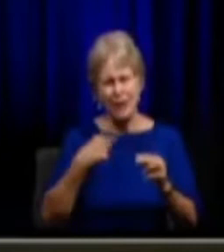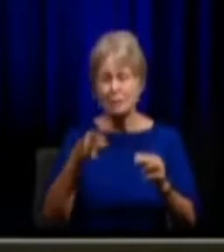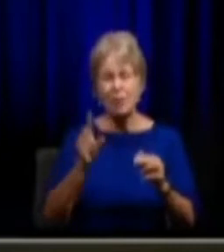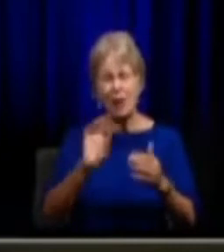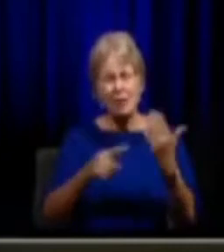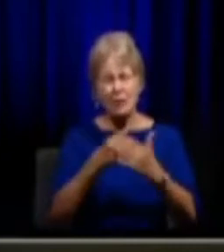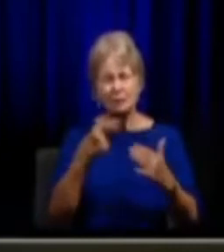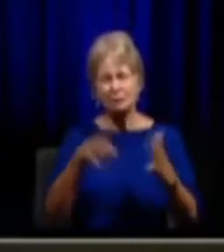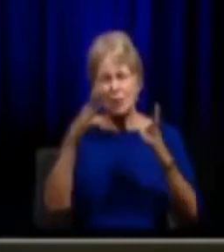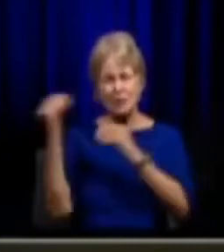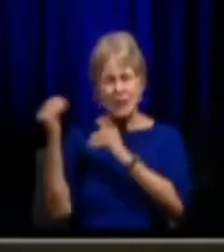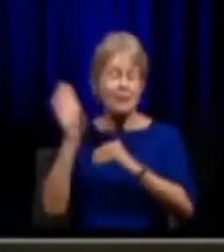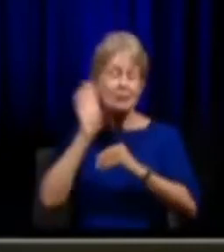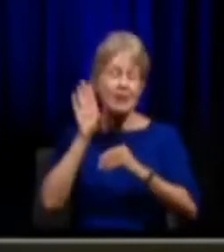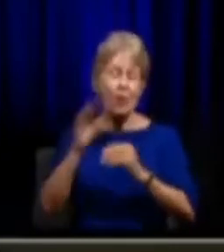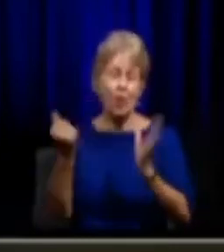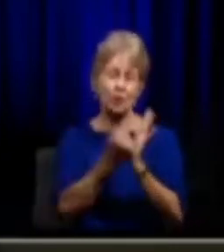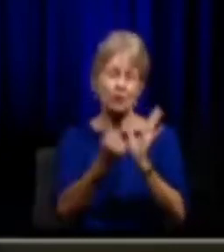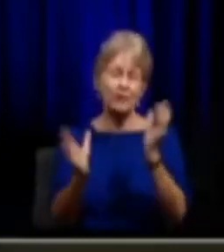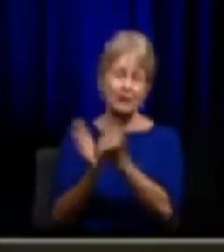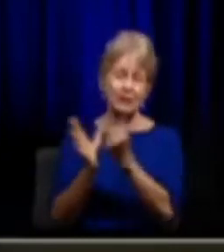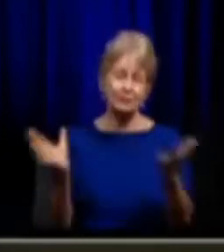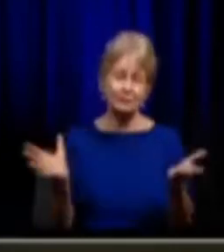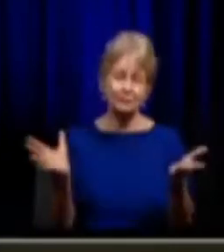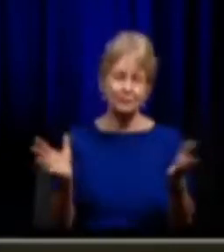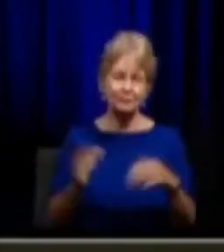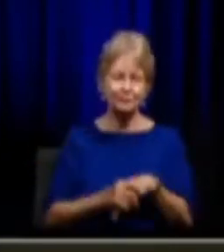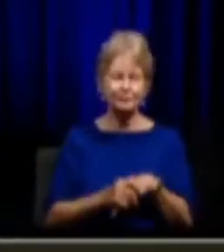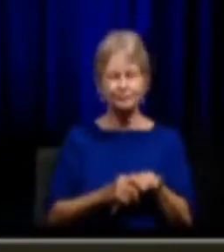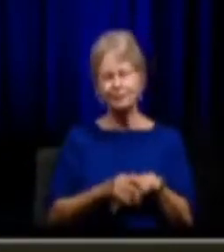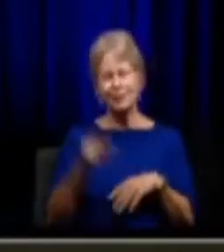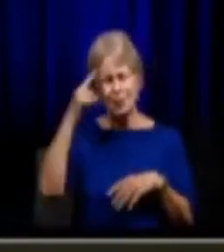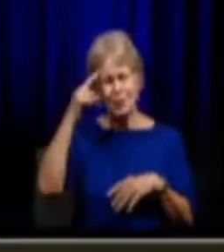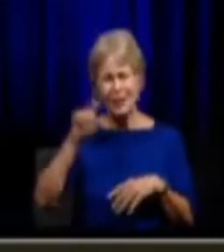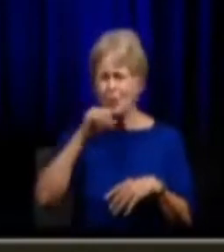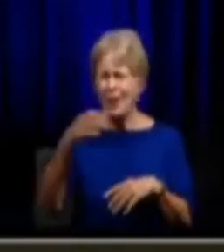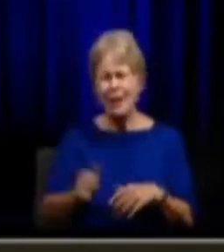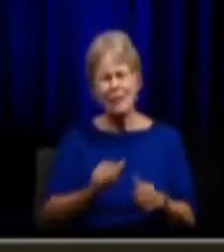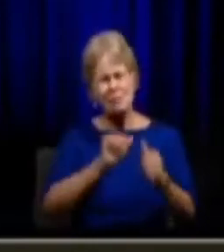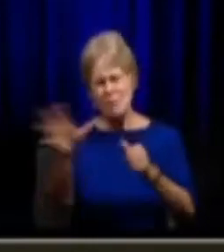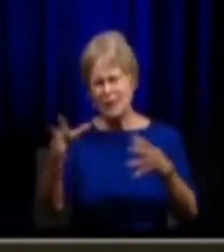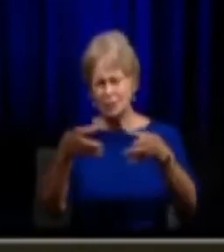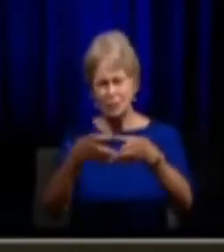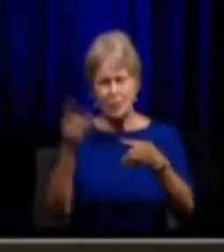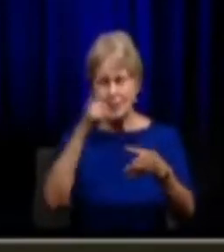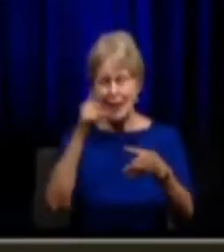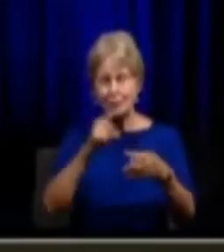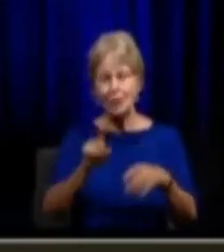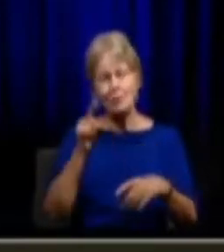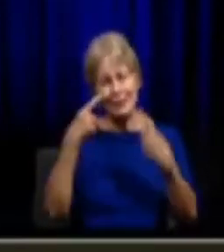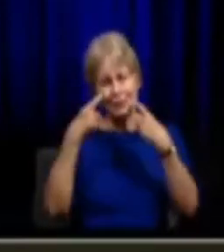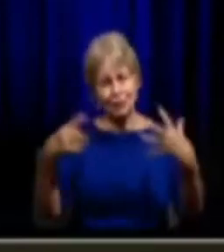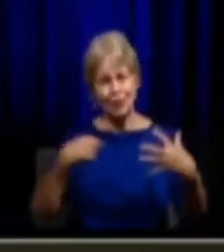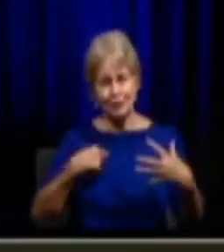community. This is his inner three. And you think he'd have the greatest group of friends, group of people around him. But it shows me